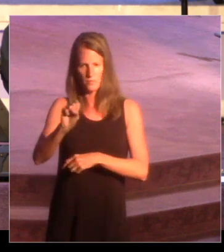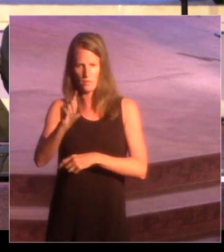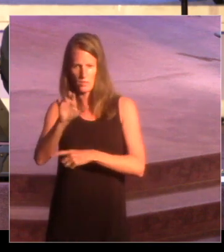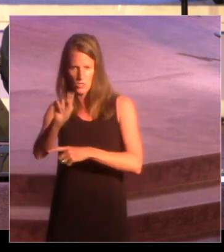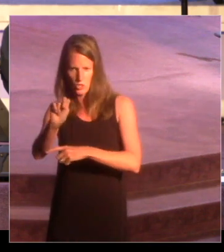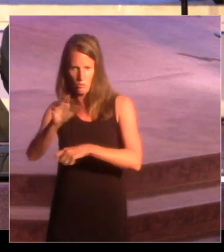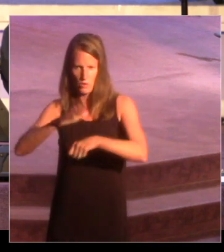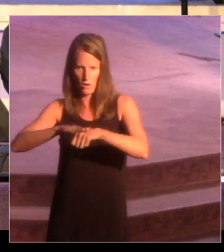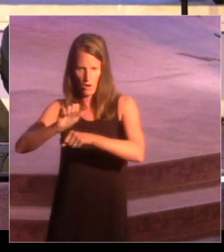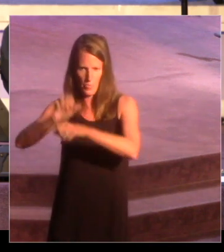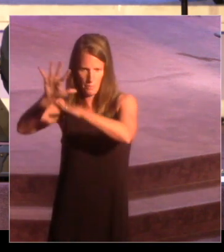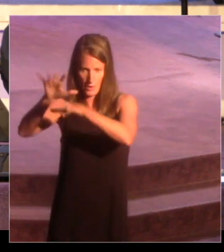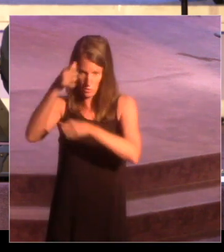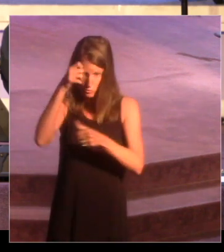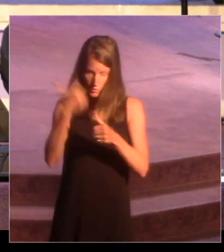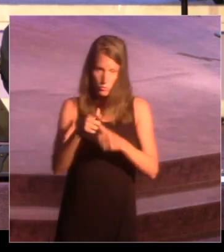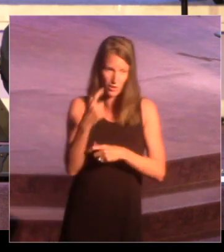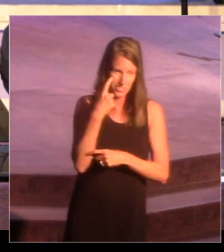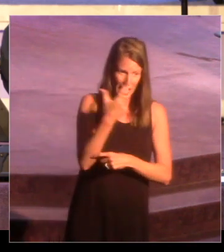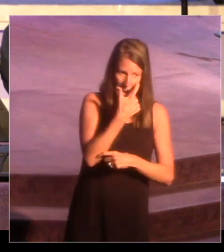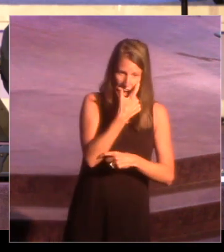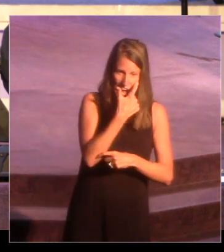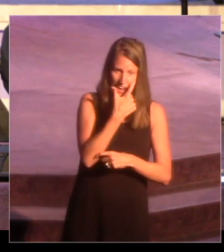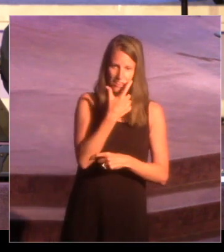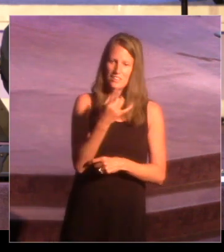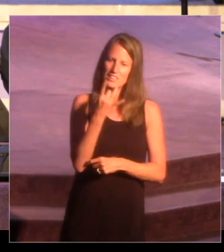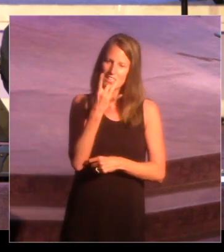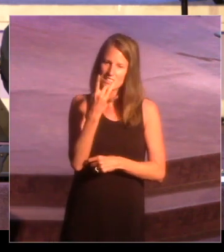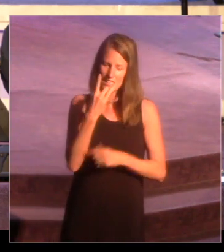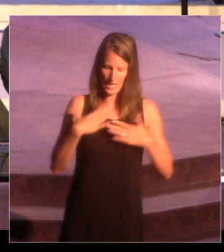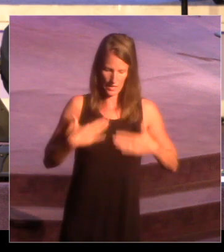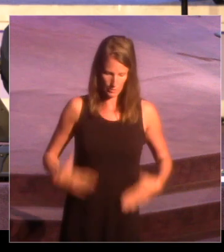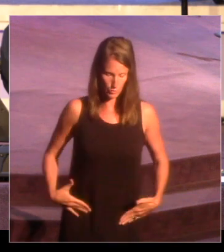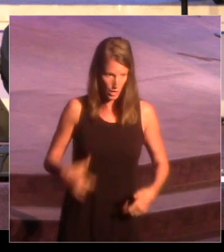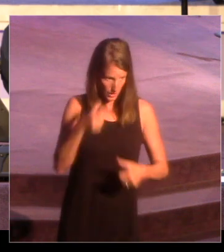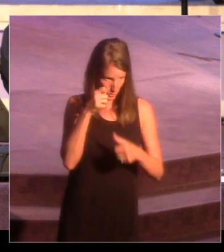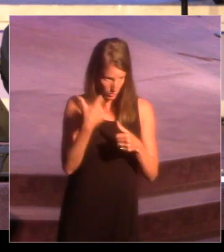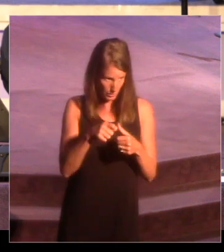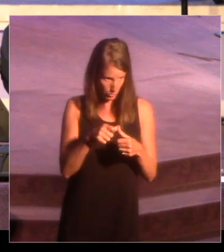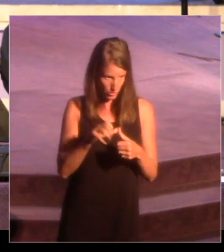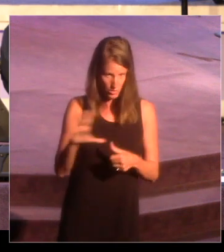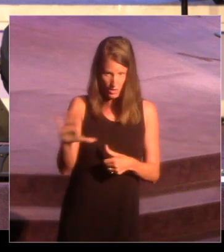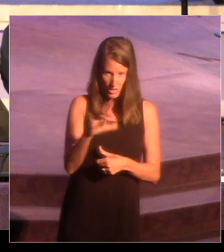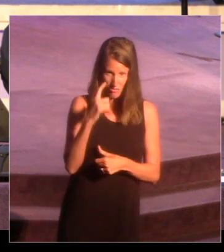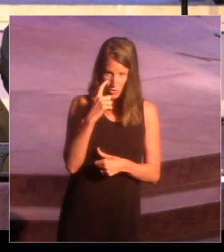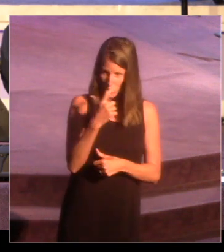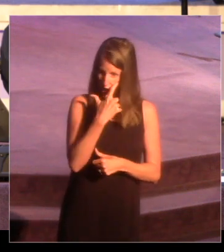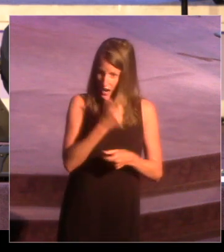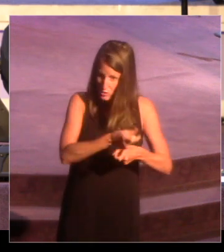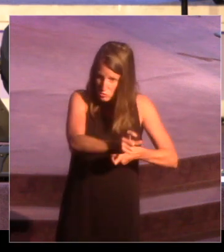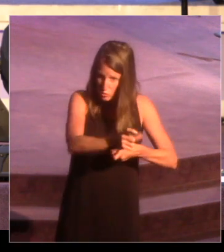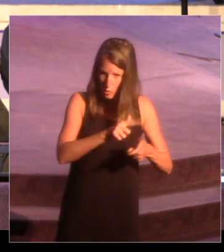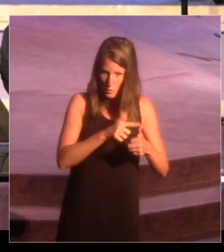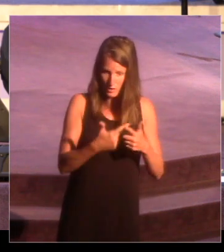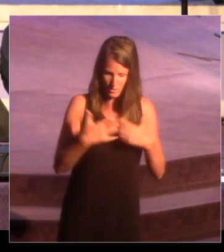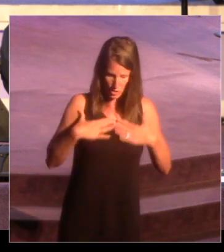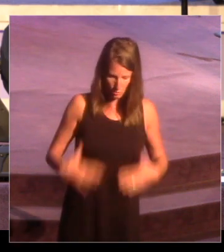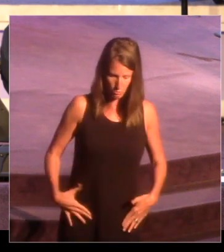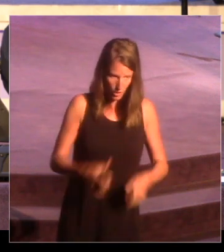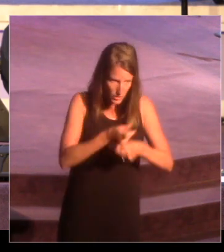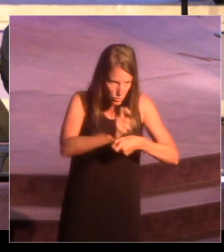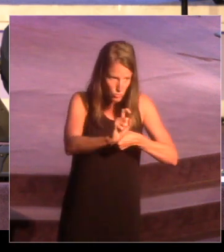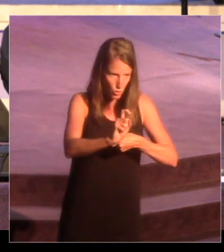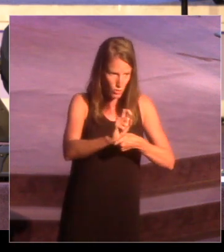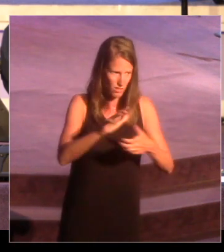the body. So if your eye is healthy, your whole body will be full of light. But if your eye is bad, your whole body will be